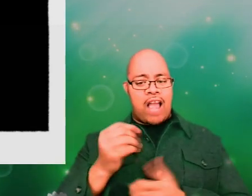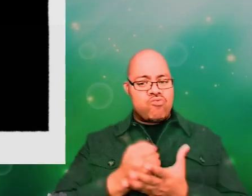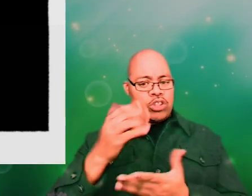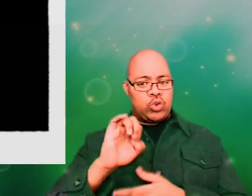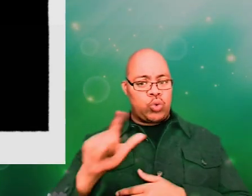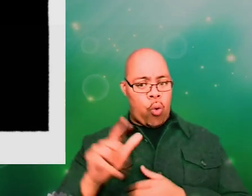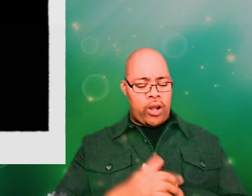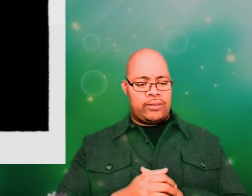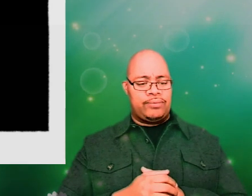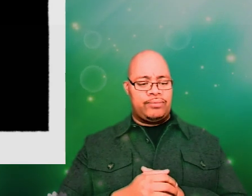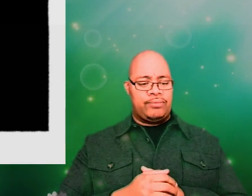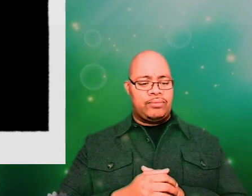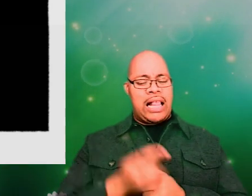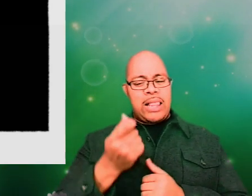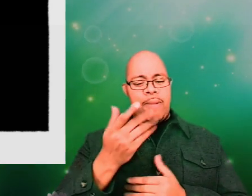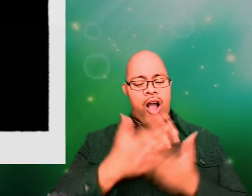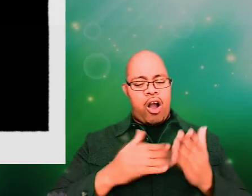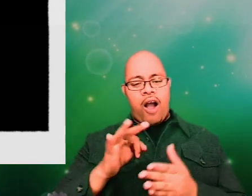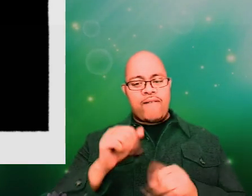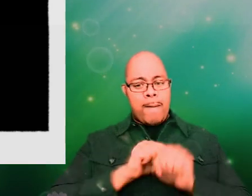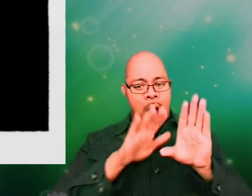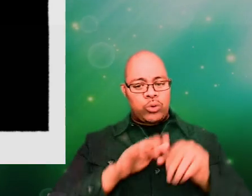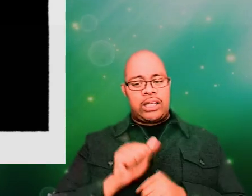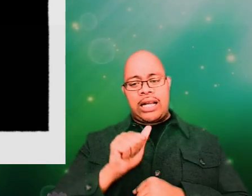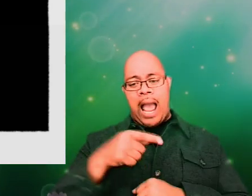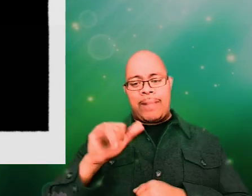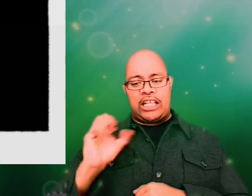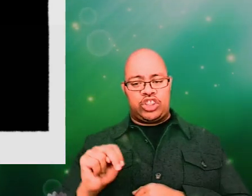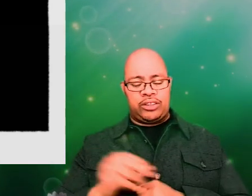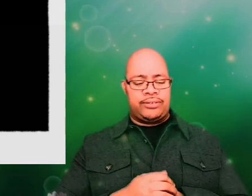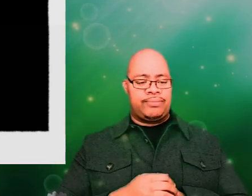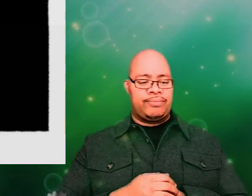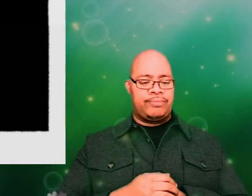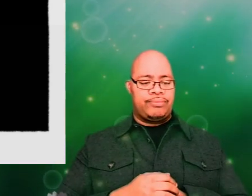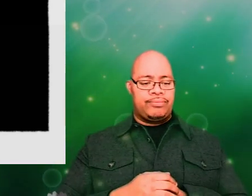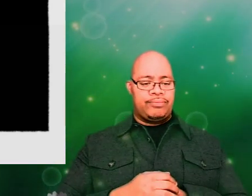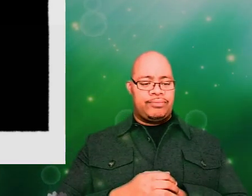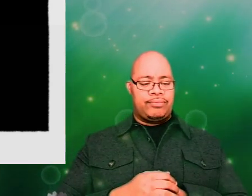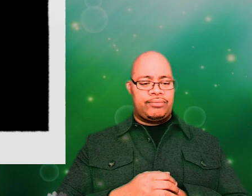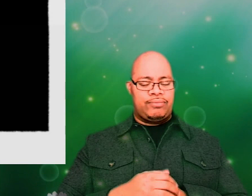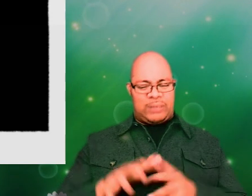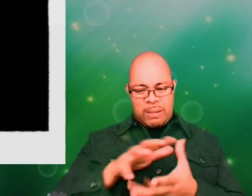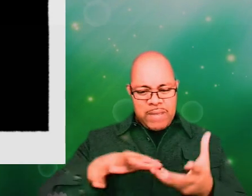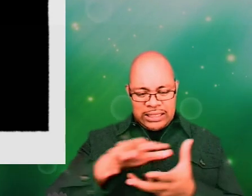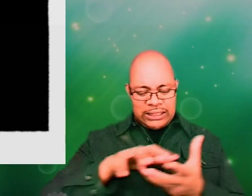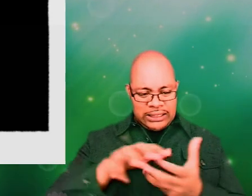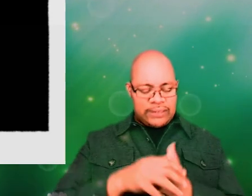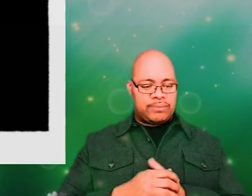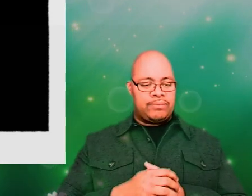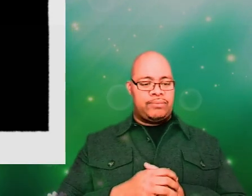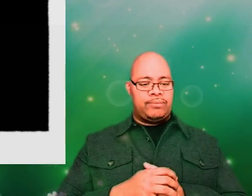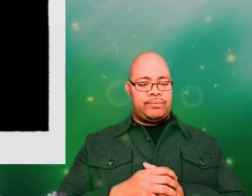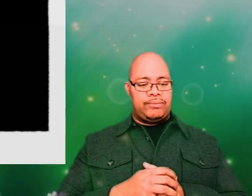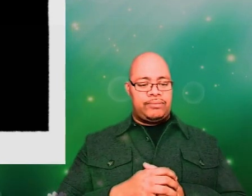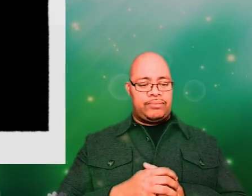sedimentary deposits due to bits and pieces of the Appalachian Mountains that was able to survive the journey from the mountains to the